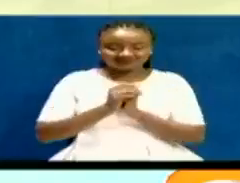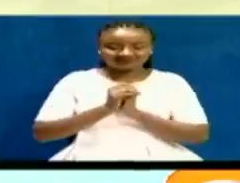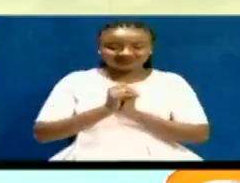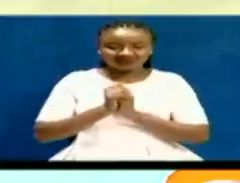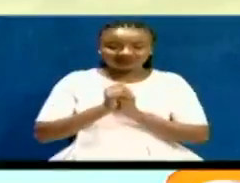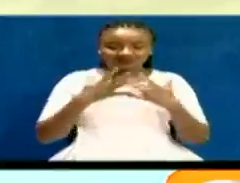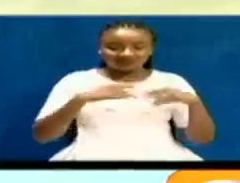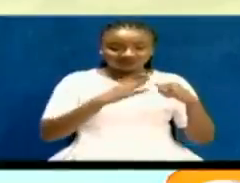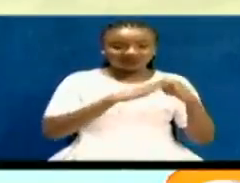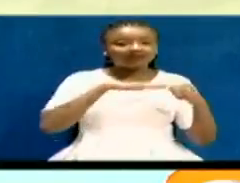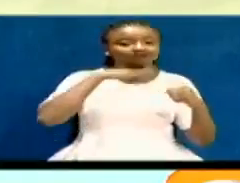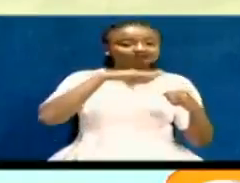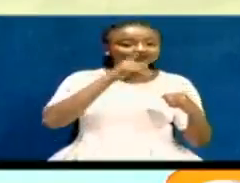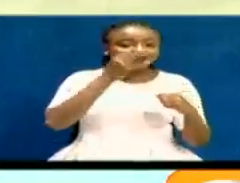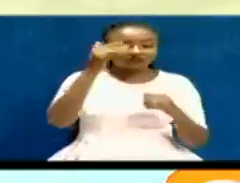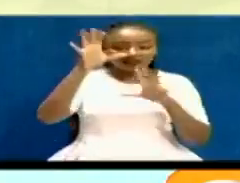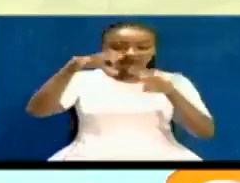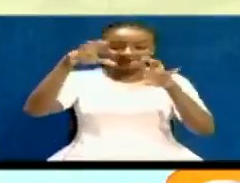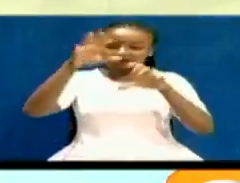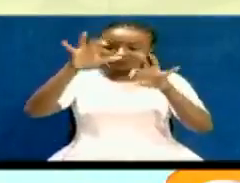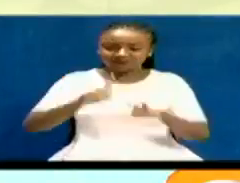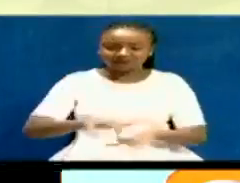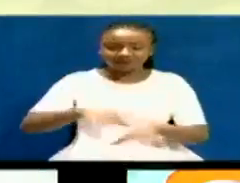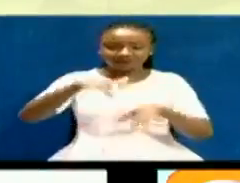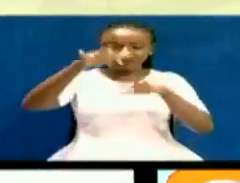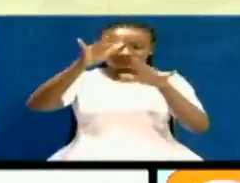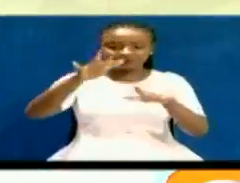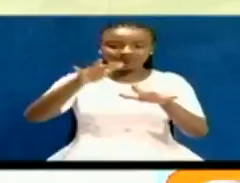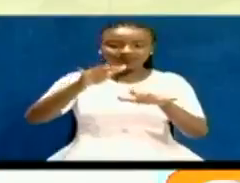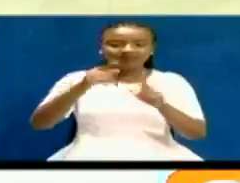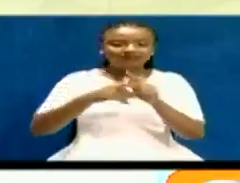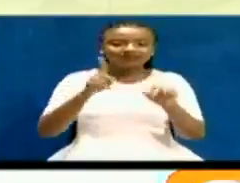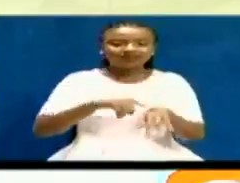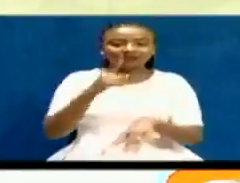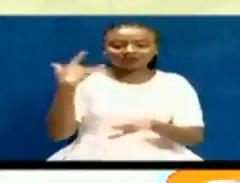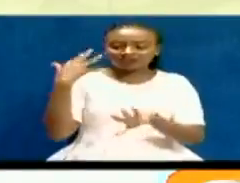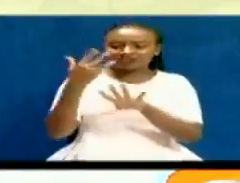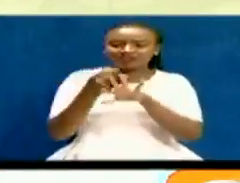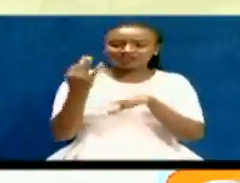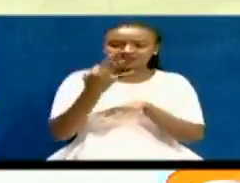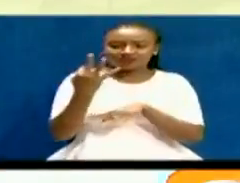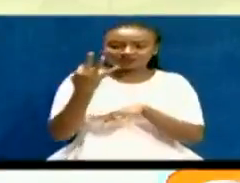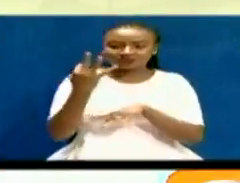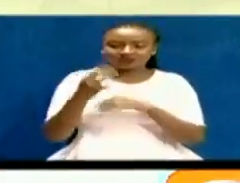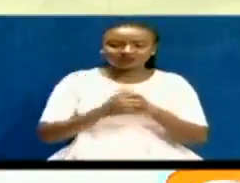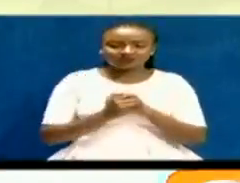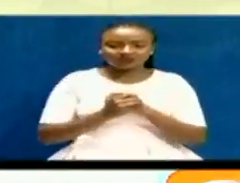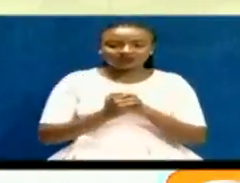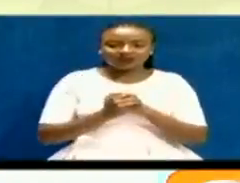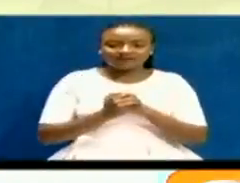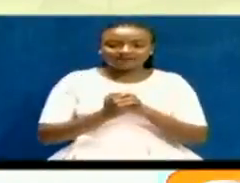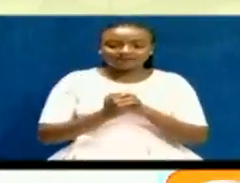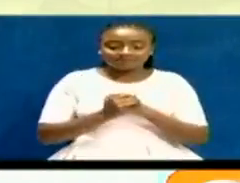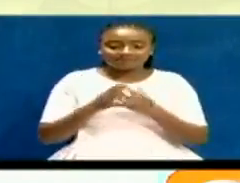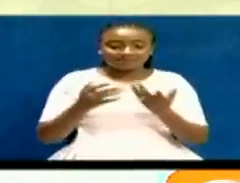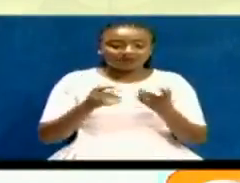At least 9 people have died following floods from the heavy rains pounding the country since March this year. A wave of destruction has now spread to more